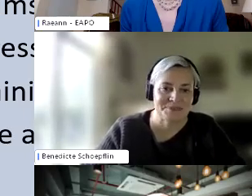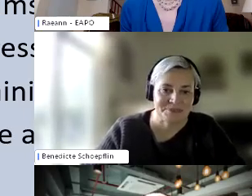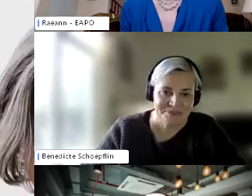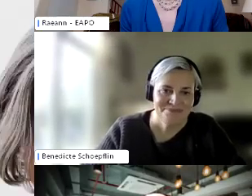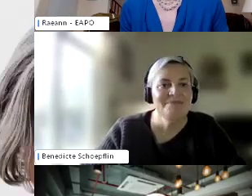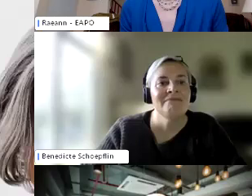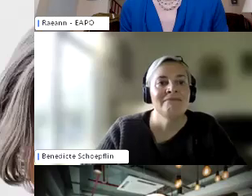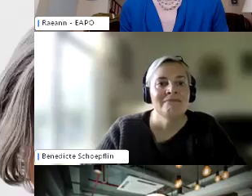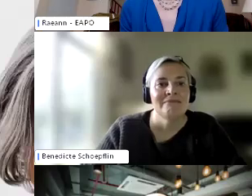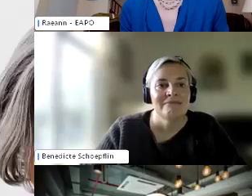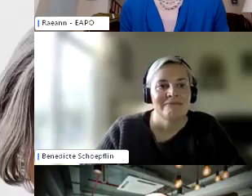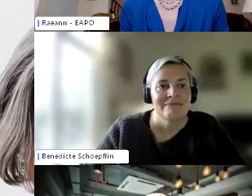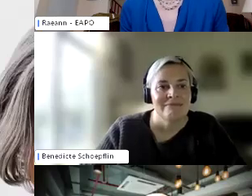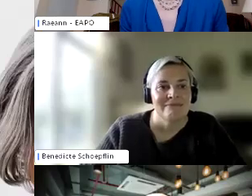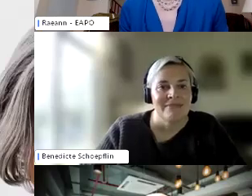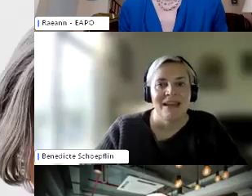well.